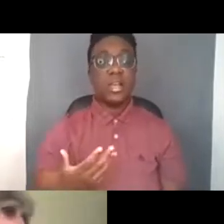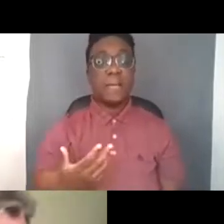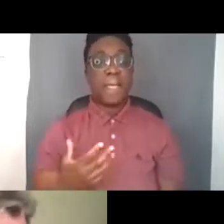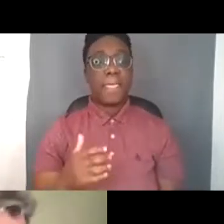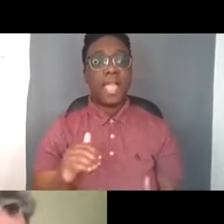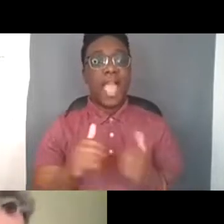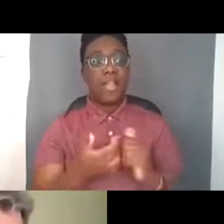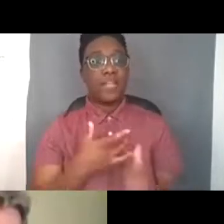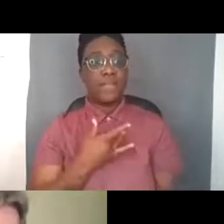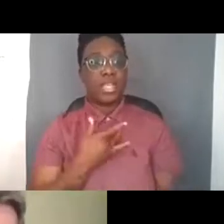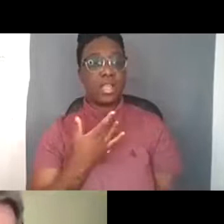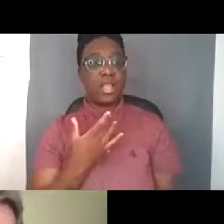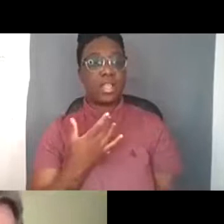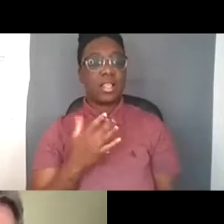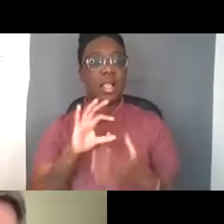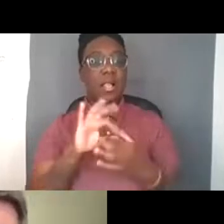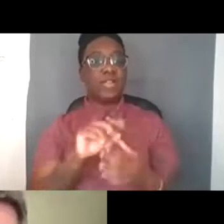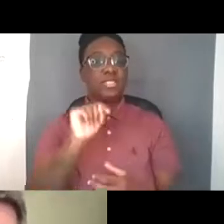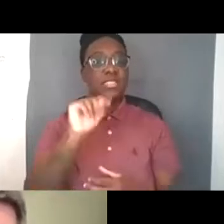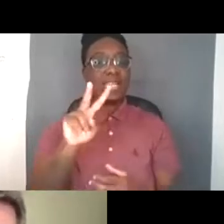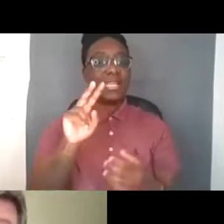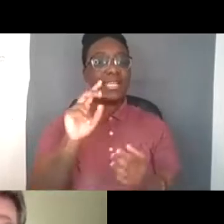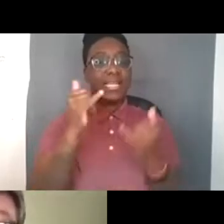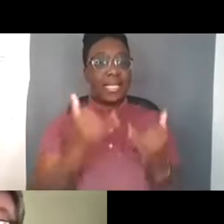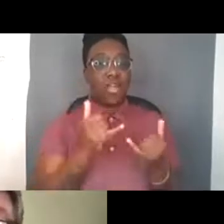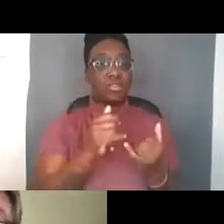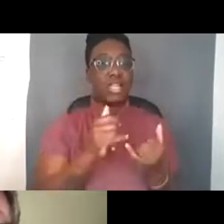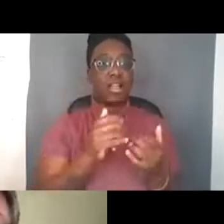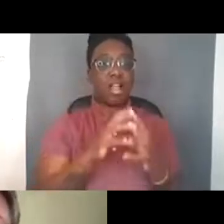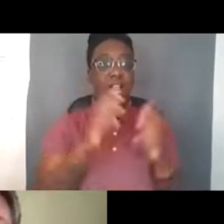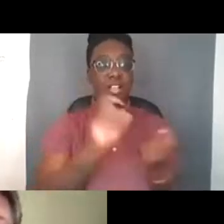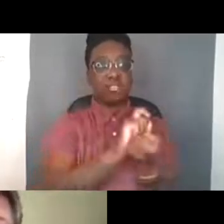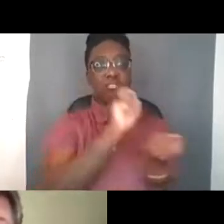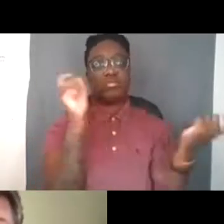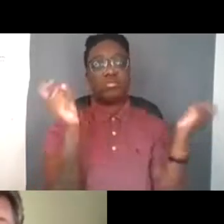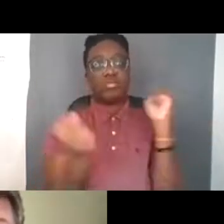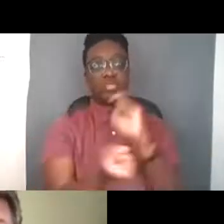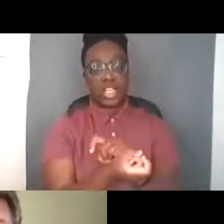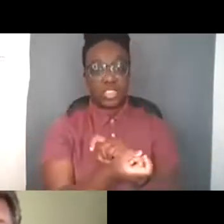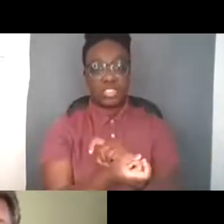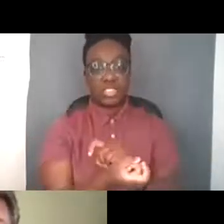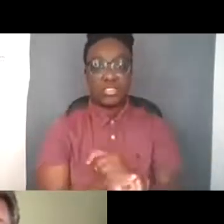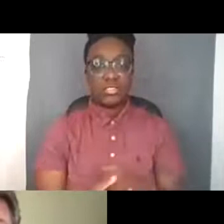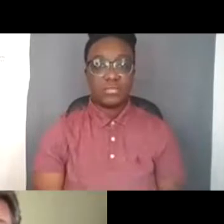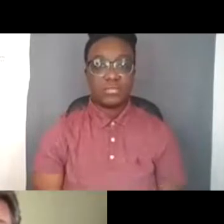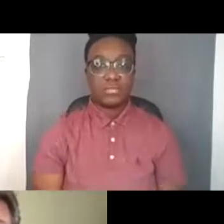do you feel television has changed now that there's so much TV?